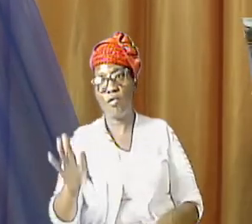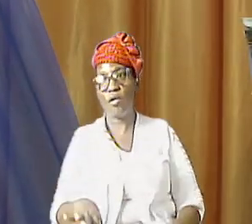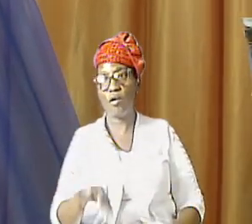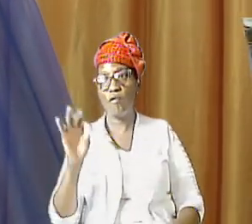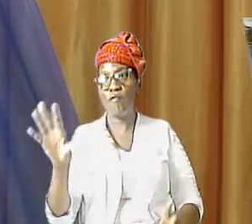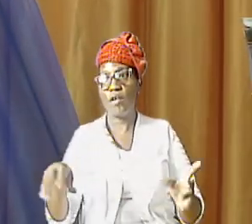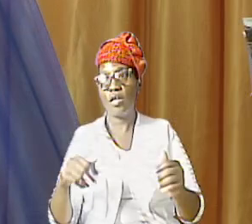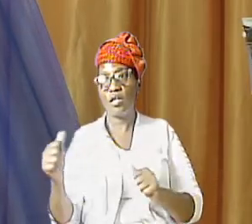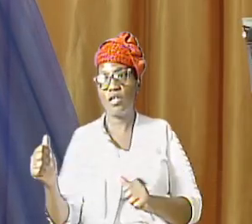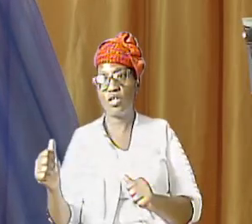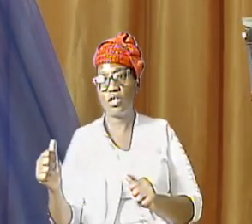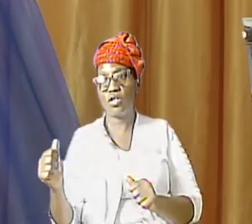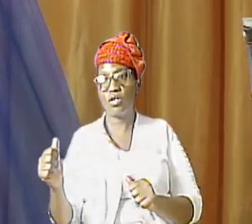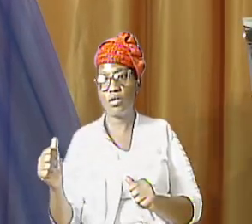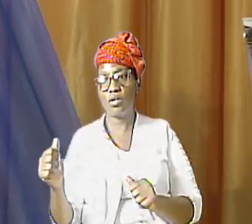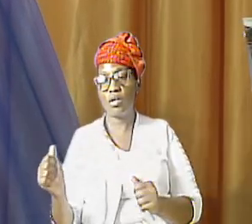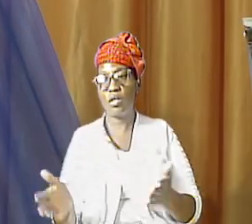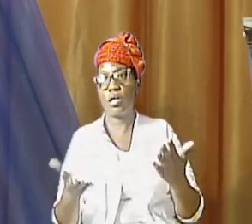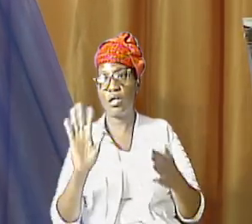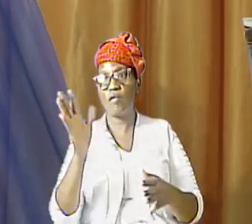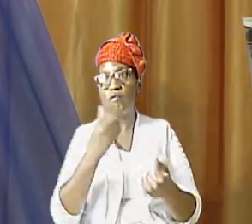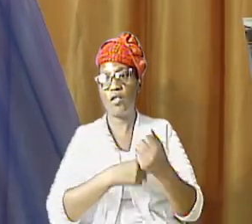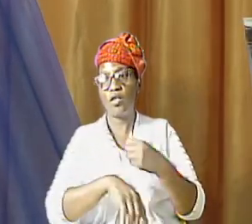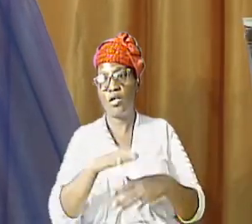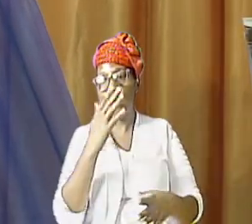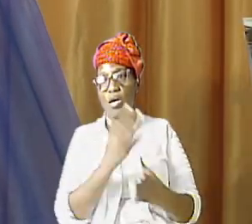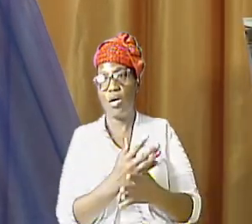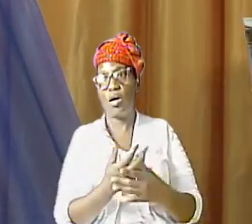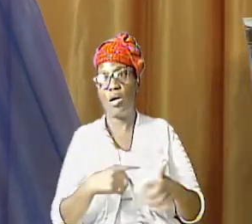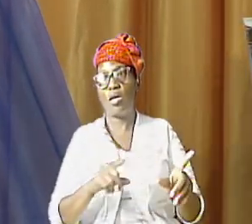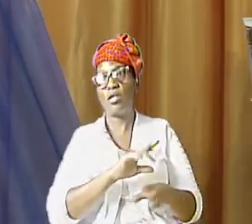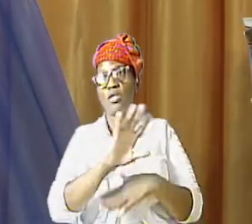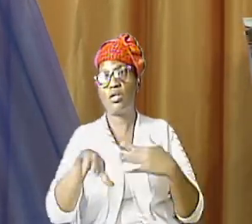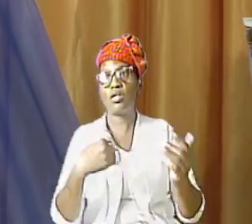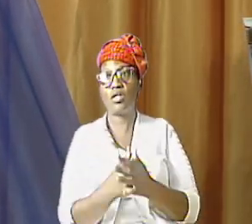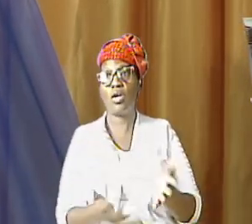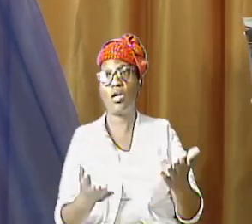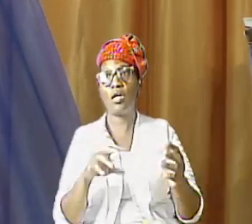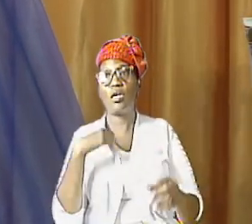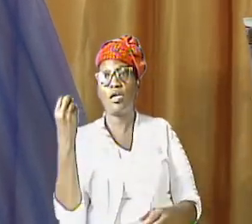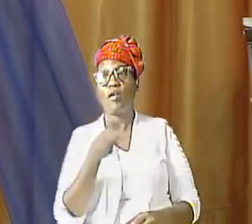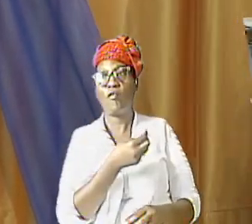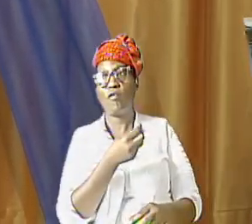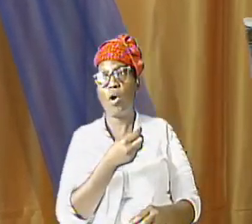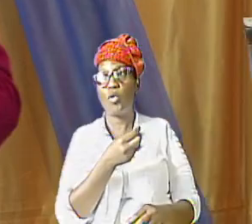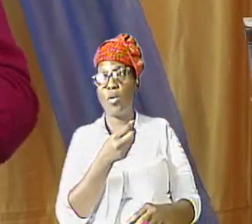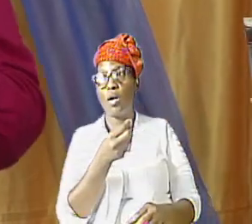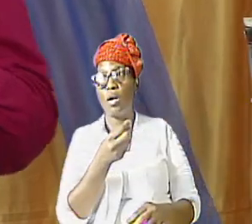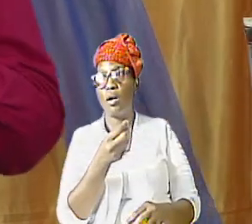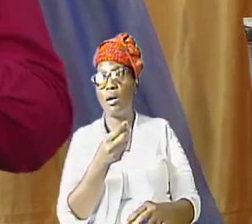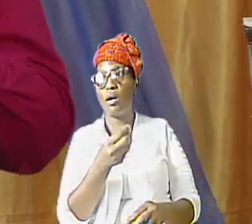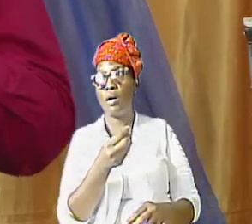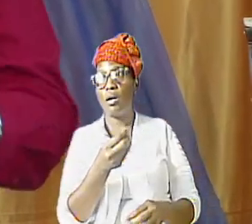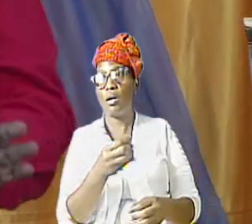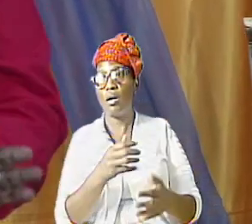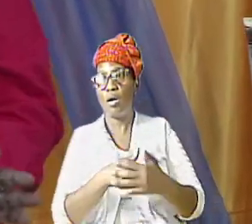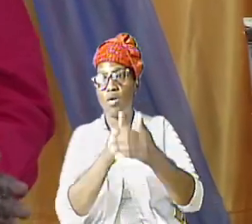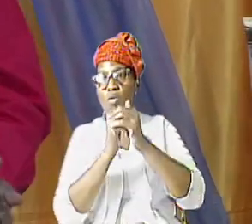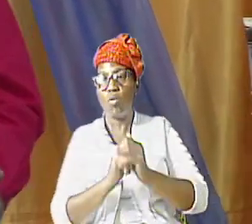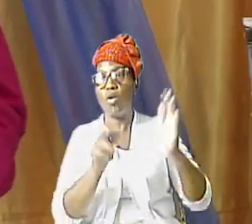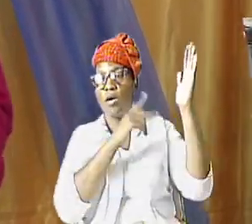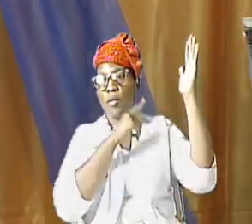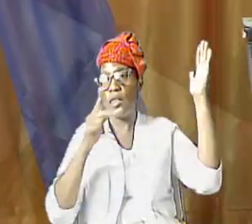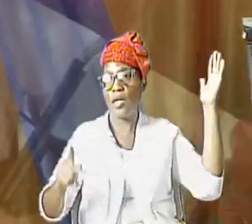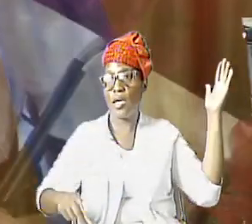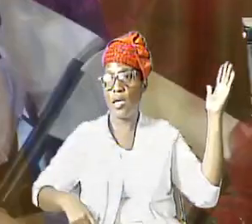Could find the strength just to lift your hands. Let us all lift our hands and just worship the